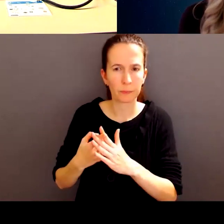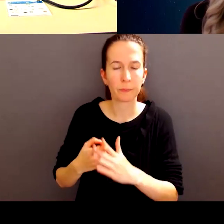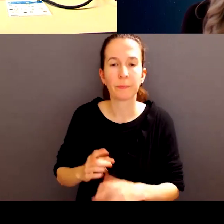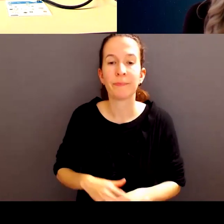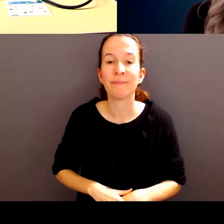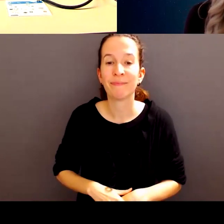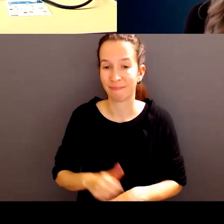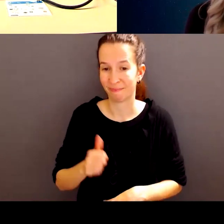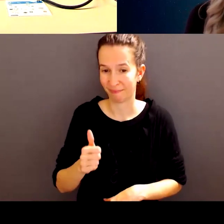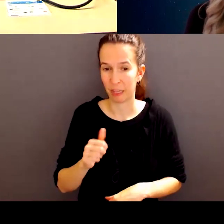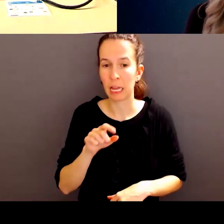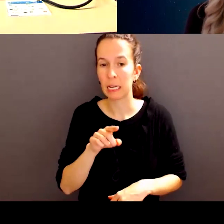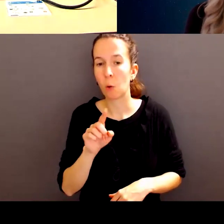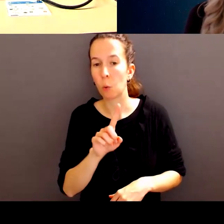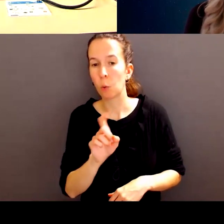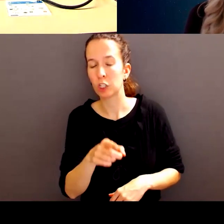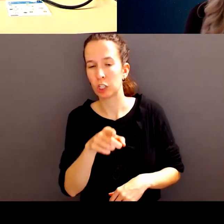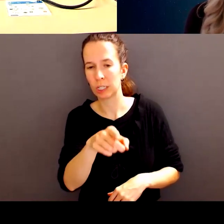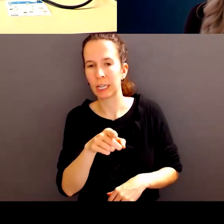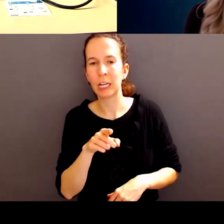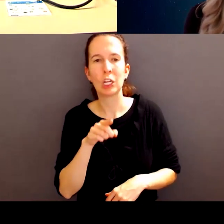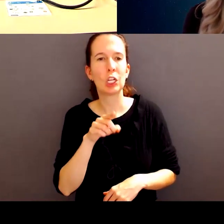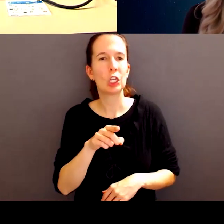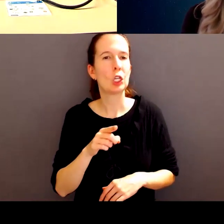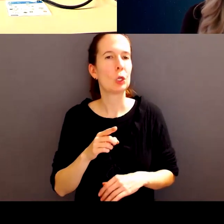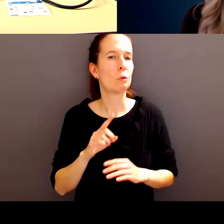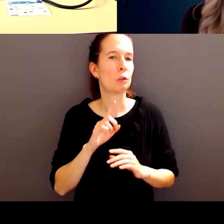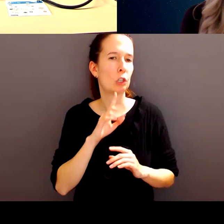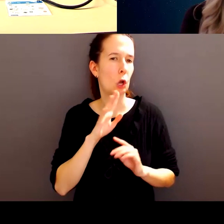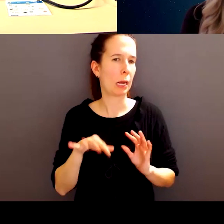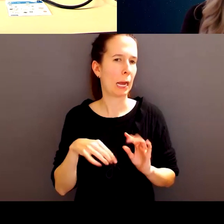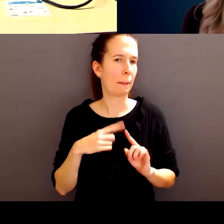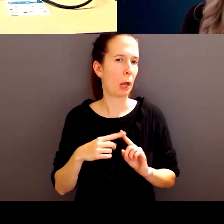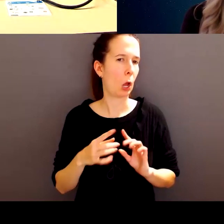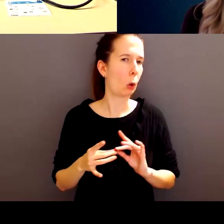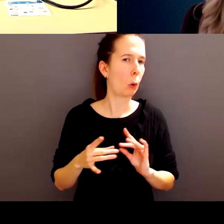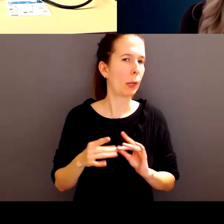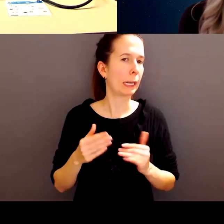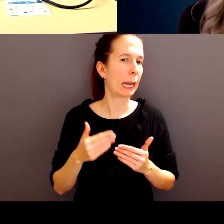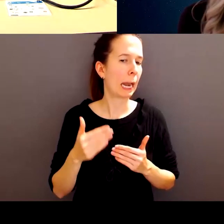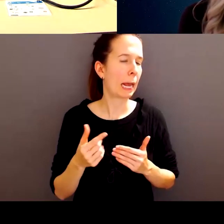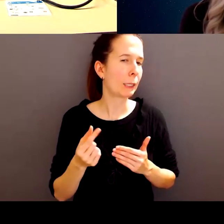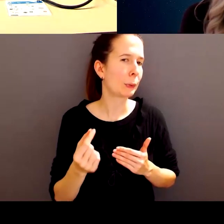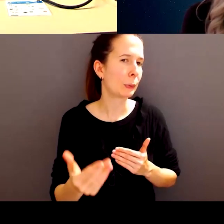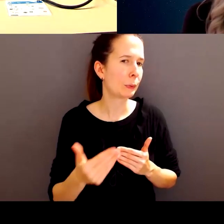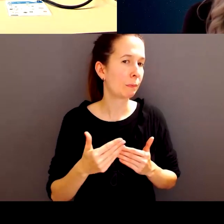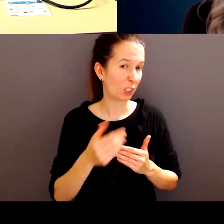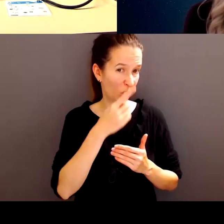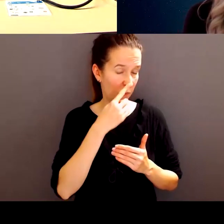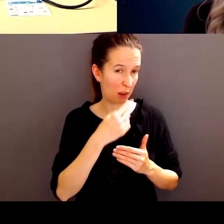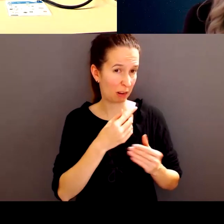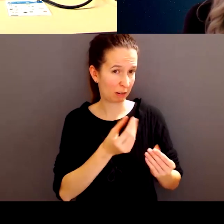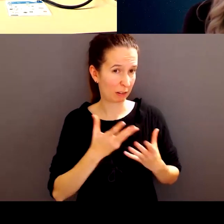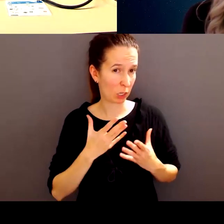Have a question here. You teased a little bit about next steps. Can you share more about what the next phase of the